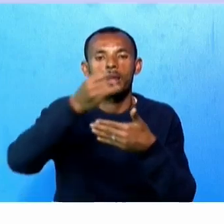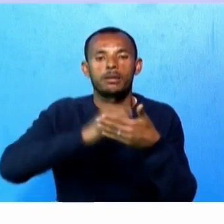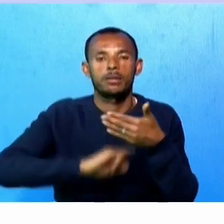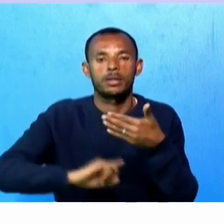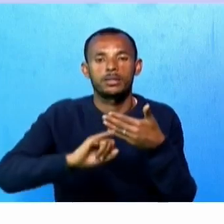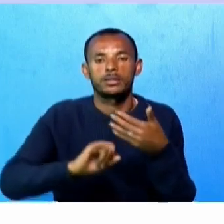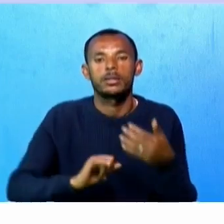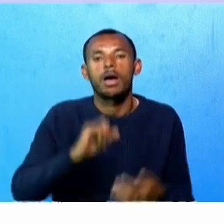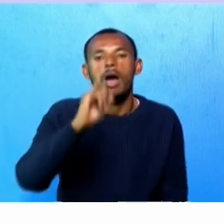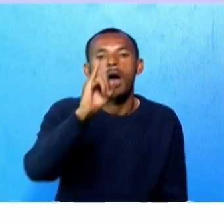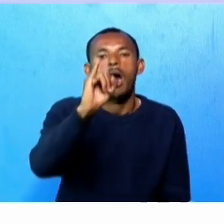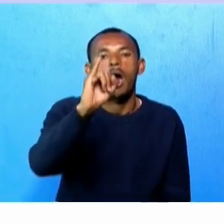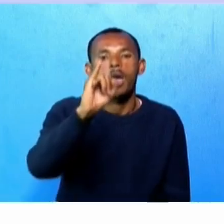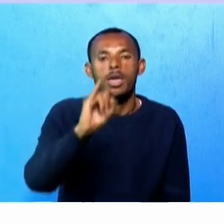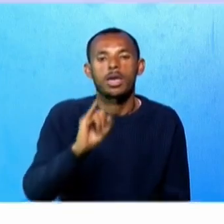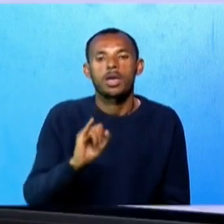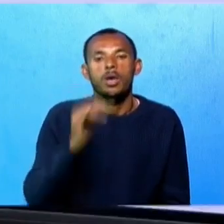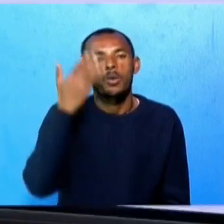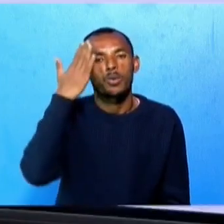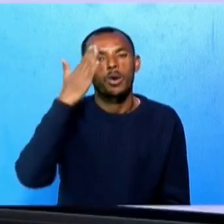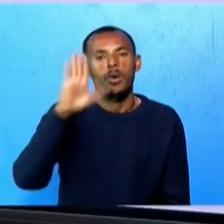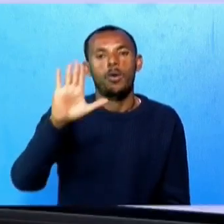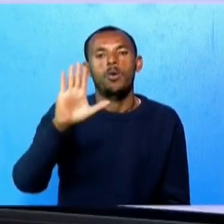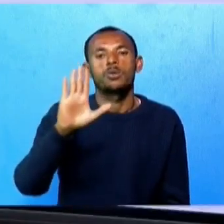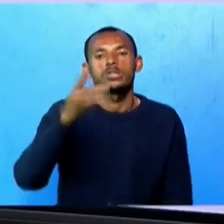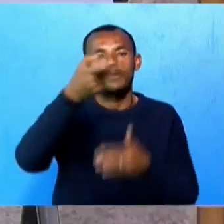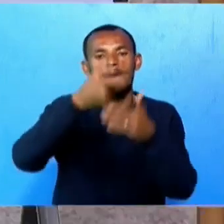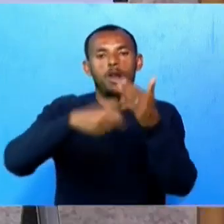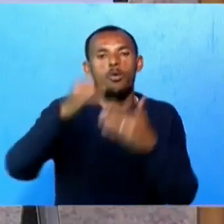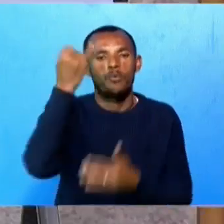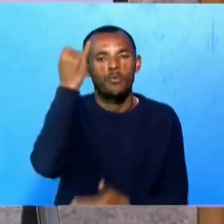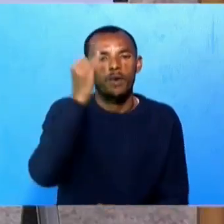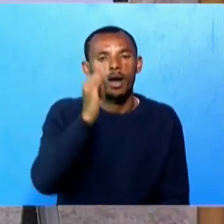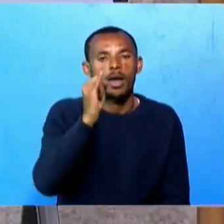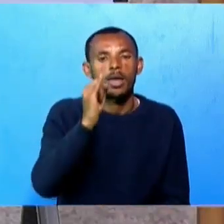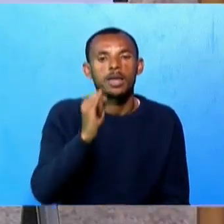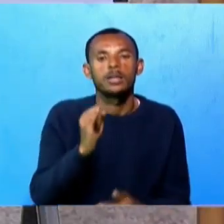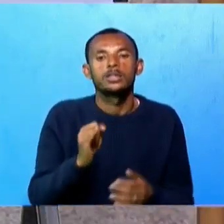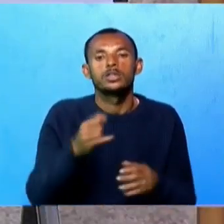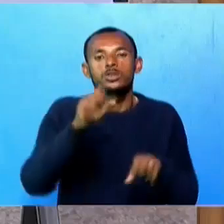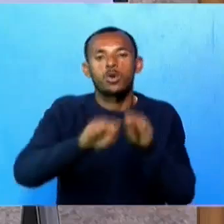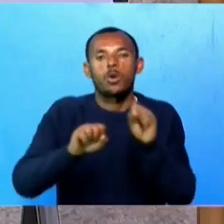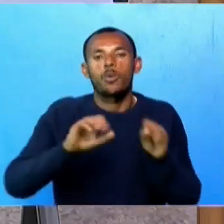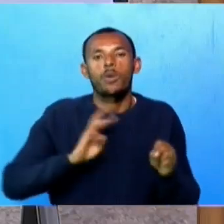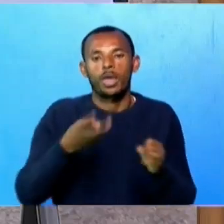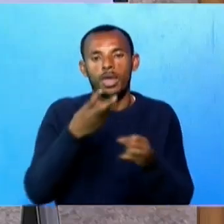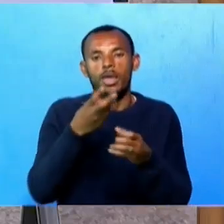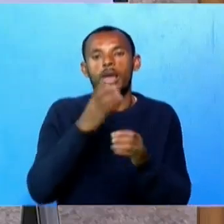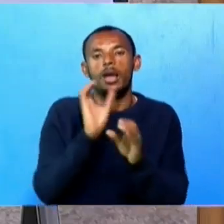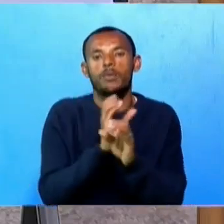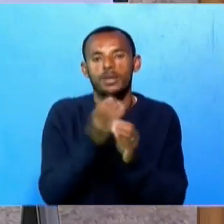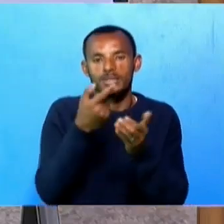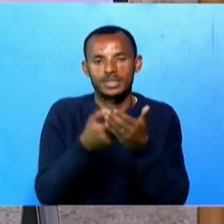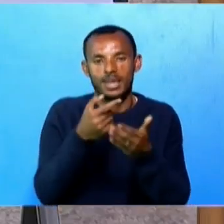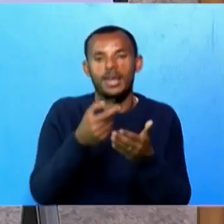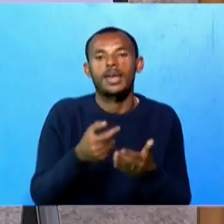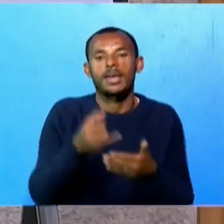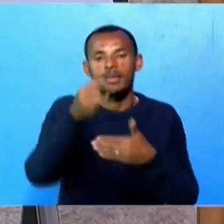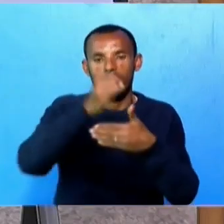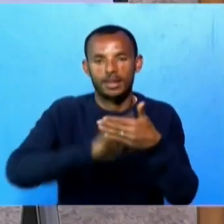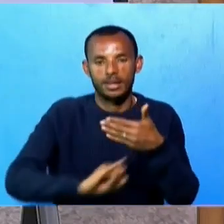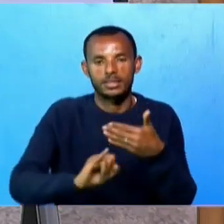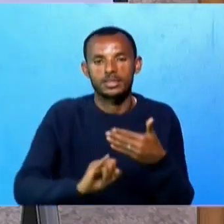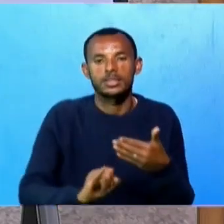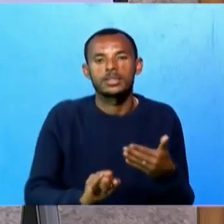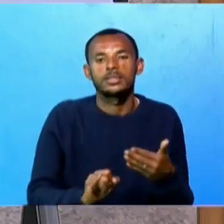I. We don't know the value of I. So to calculate the interest that this person is going to receive